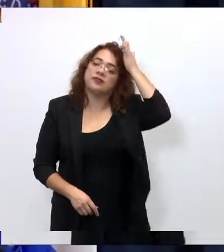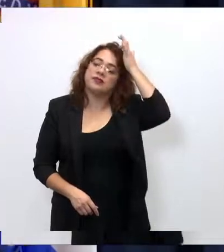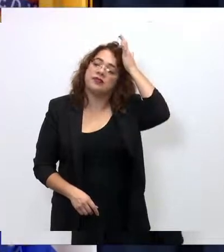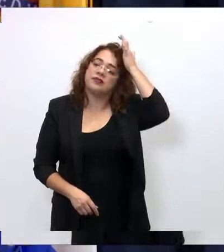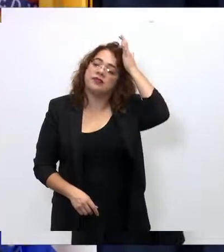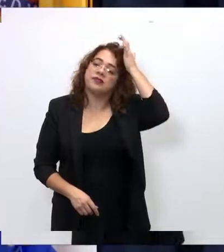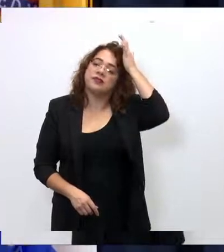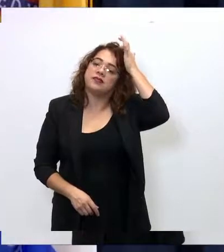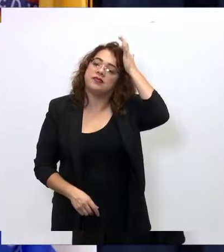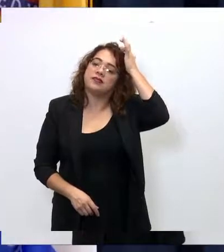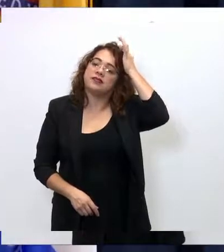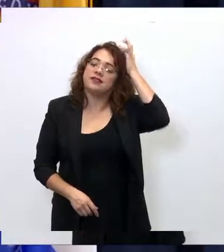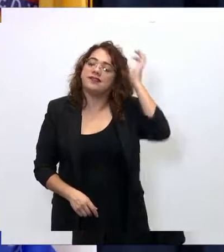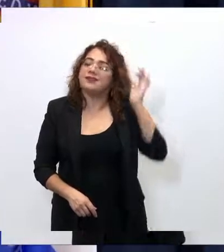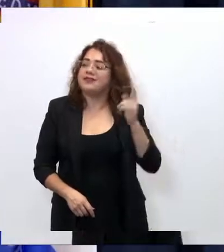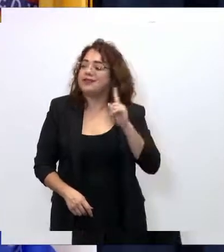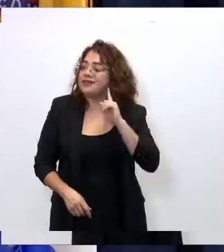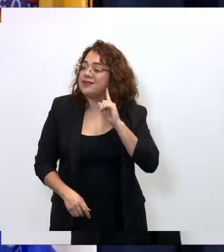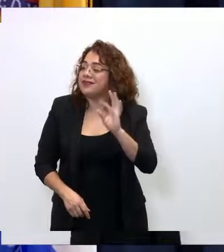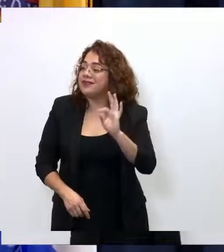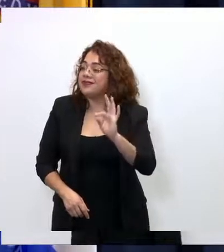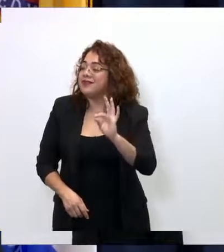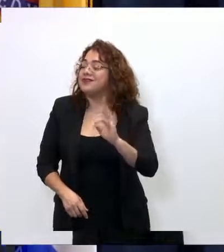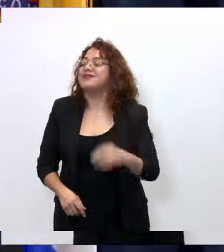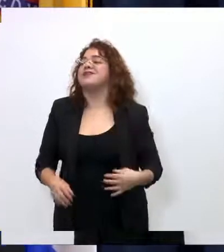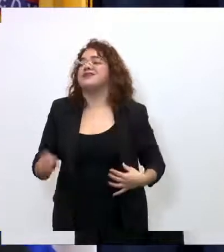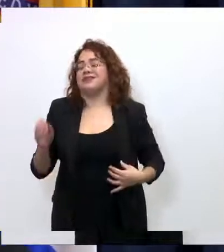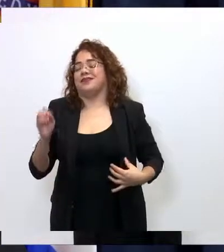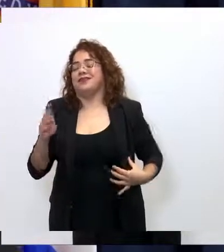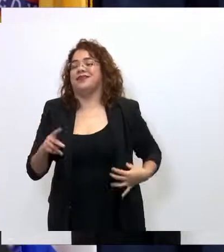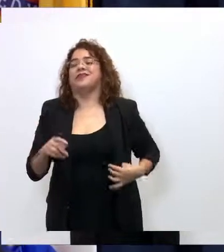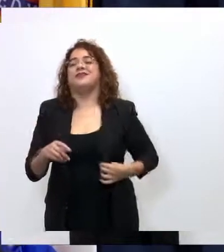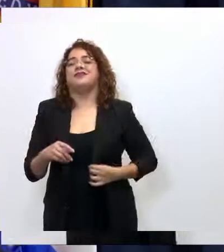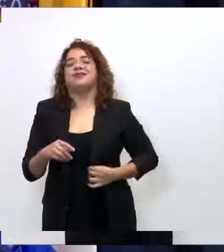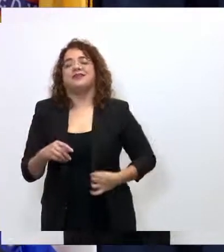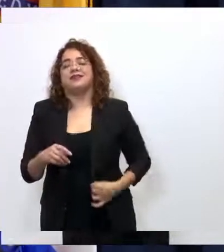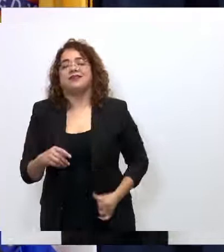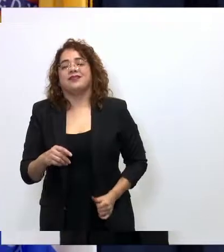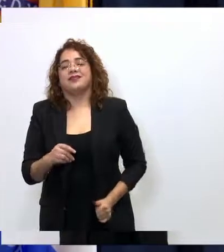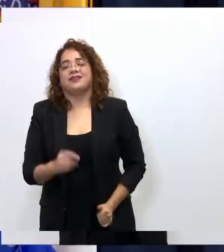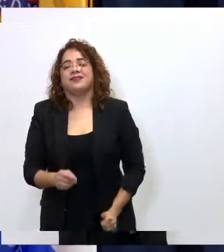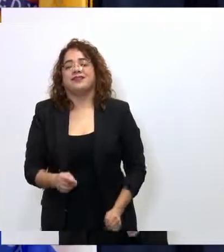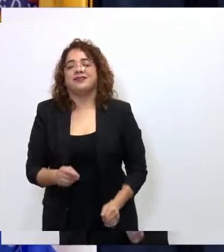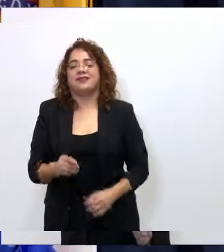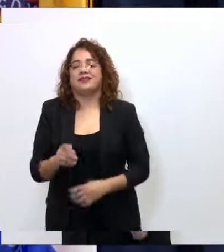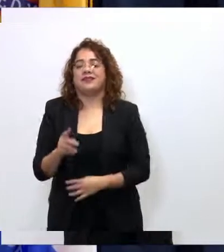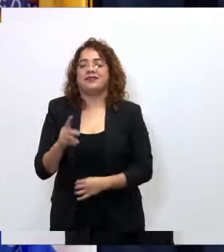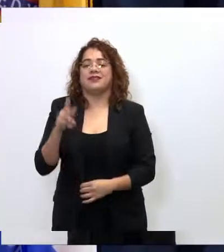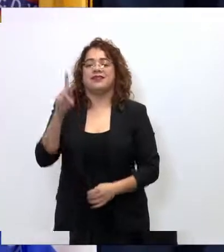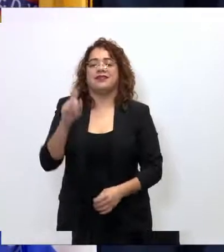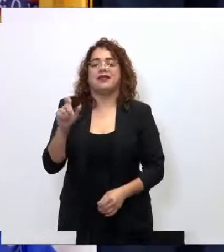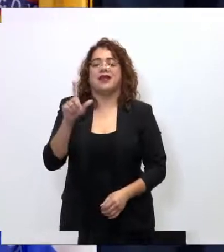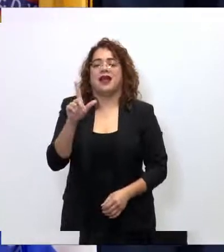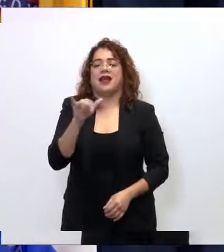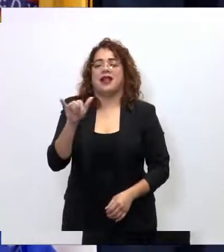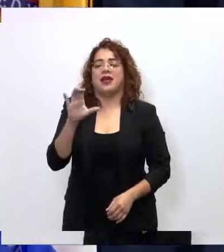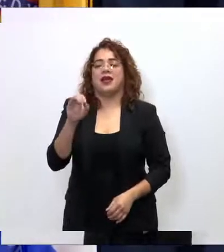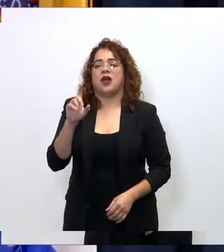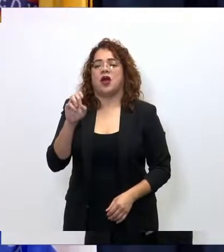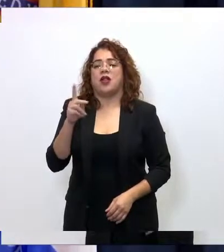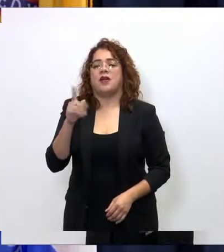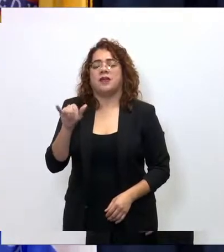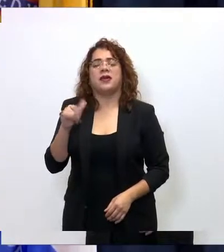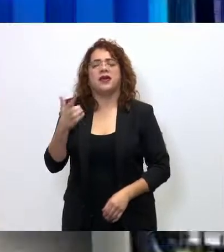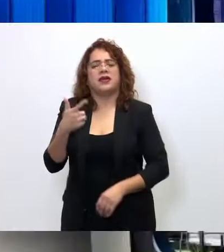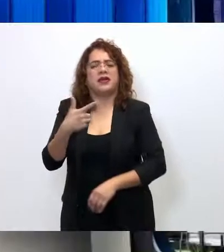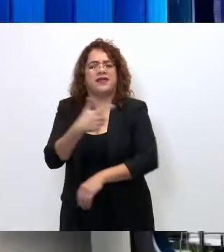Can you guys hear me? Okay, thought I was muted. Hi, Kelly. This question is for Kelly Colopy. I had a question about vaccination rates.